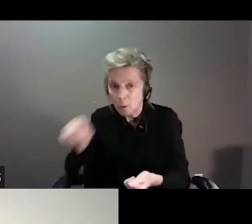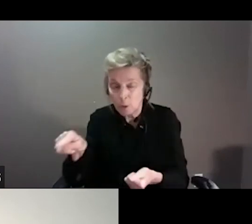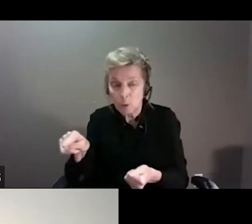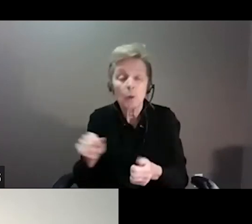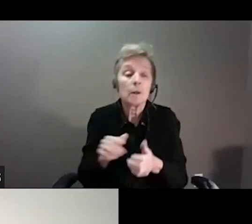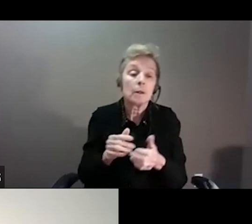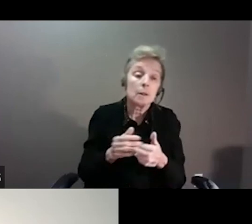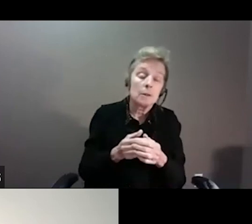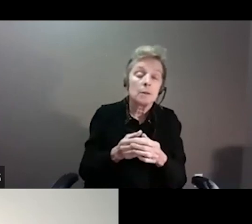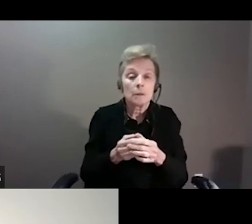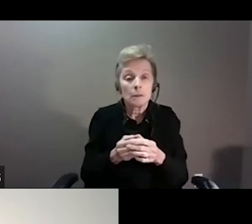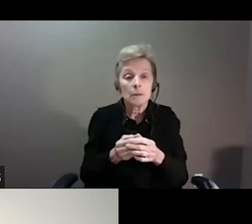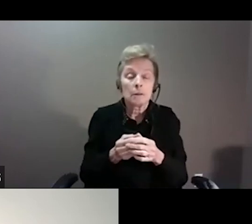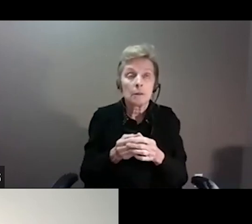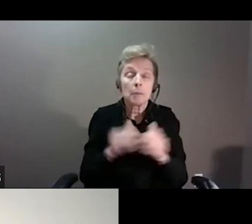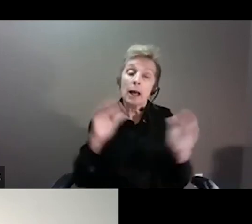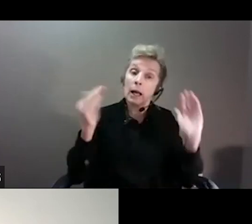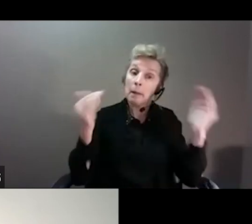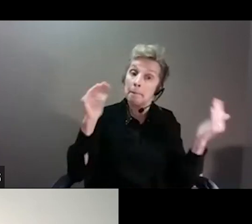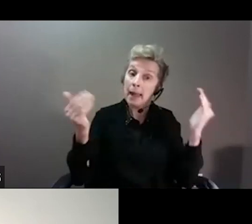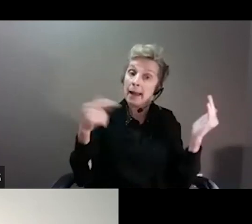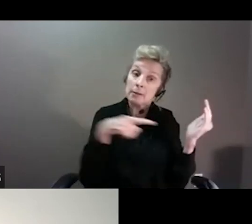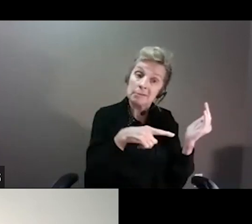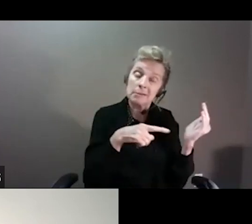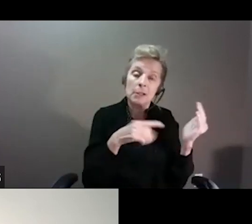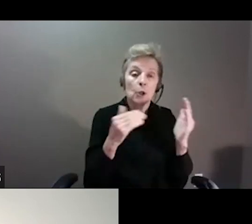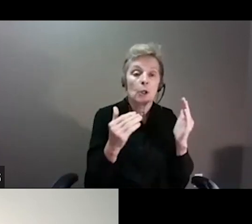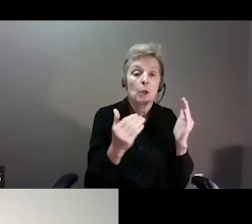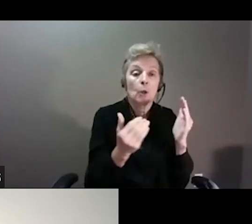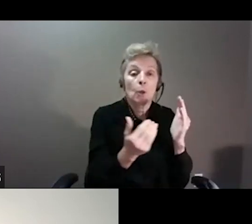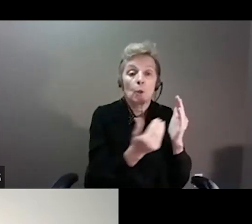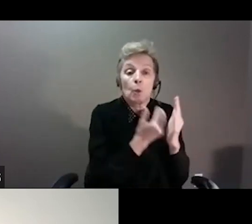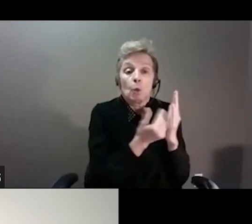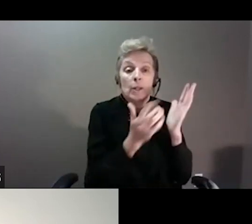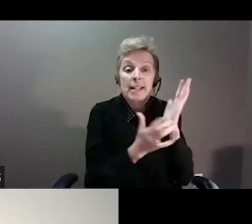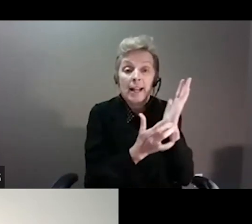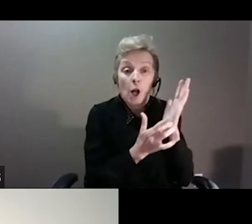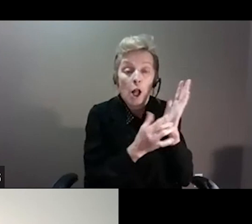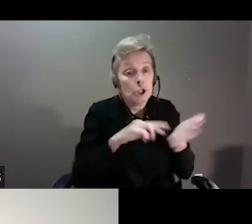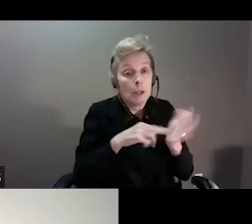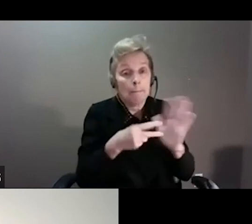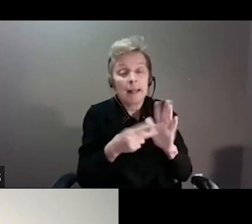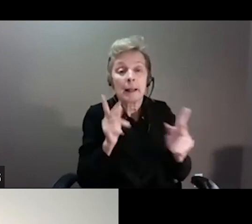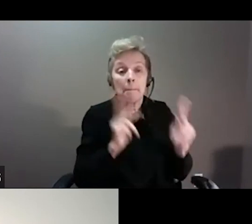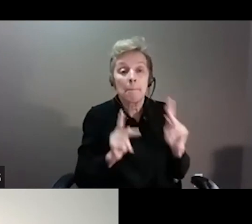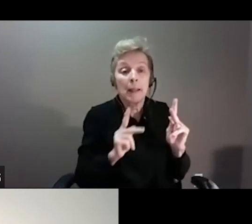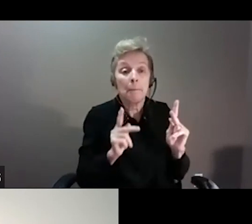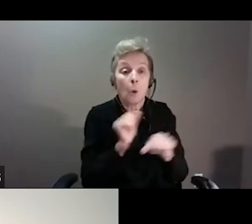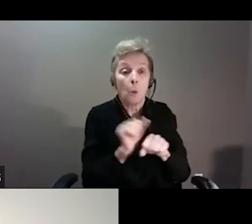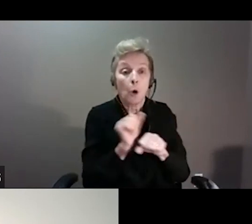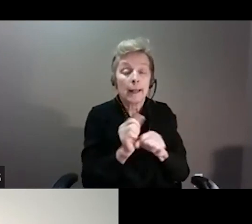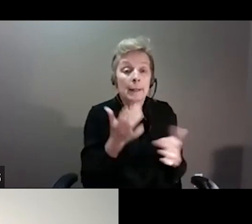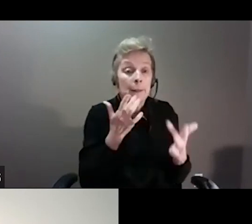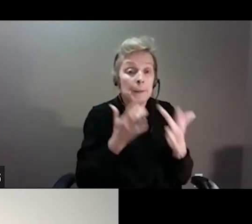the contrast to that, is the emergence of digital technologies can also mean that people are working more precariously and are forced